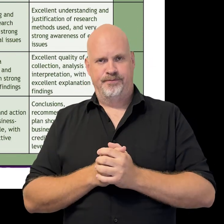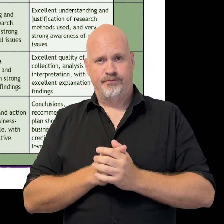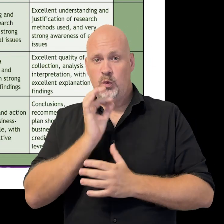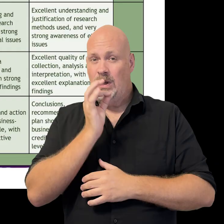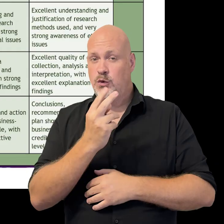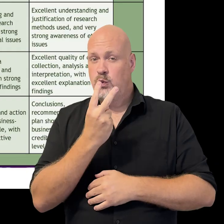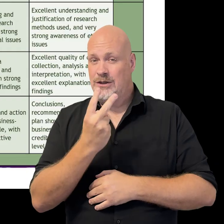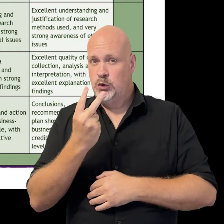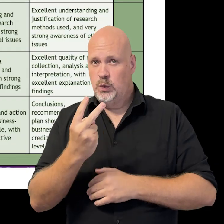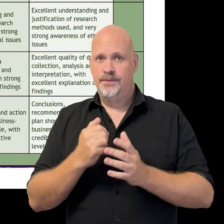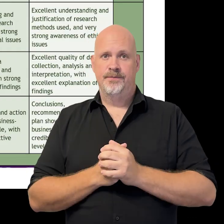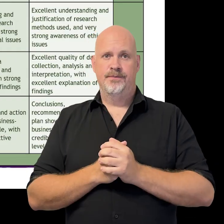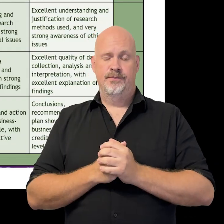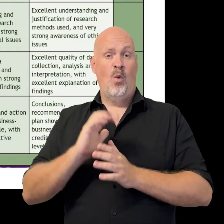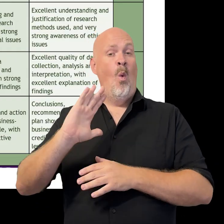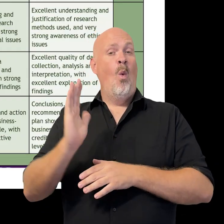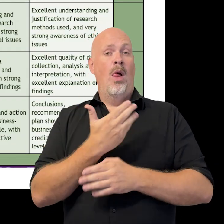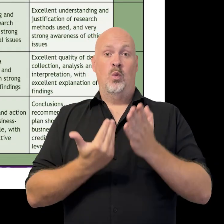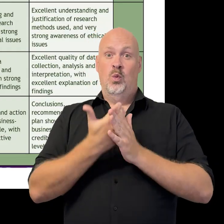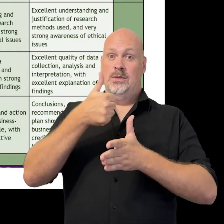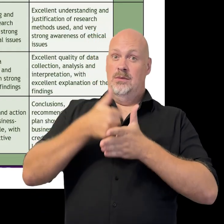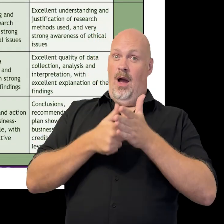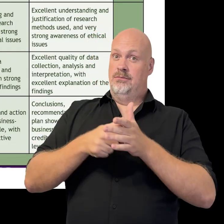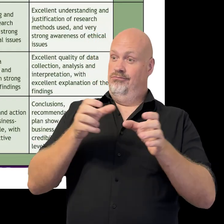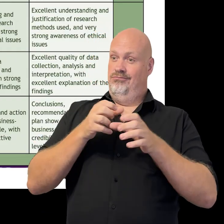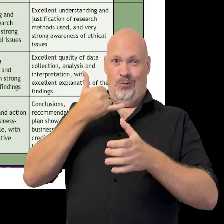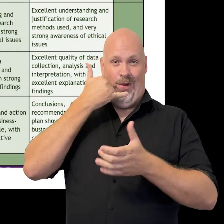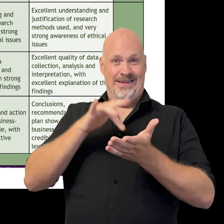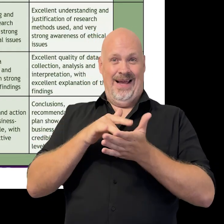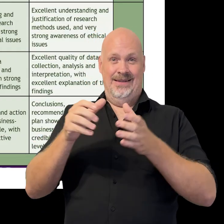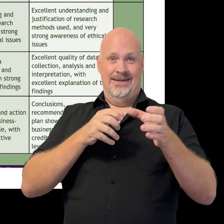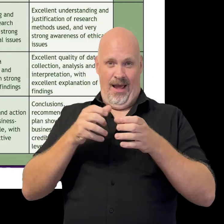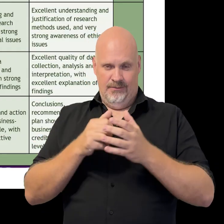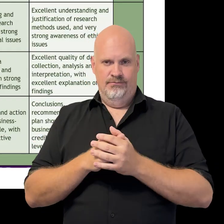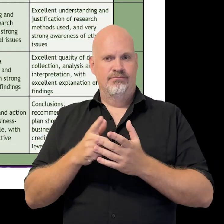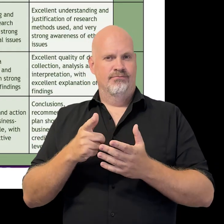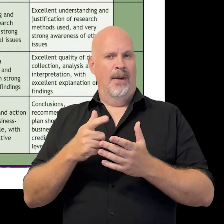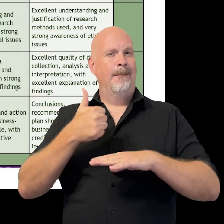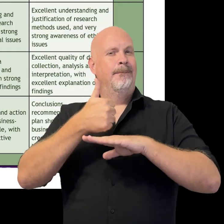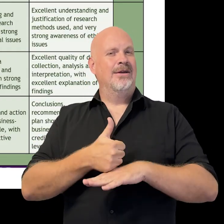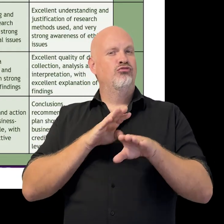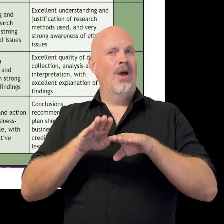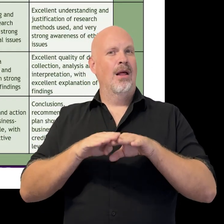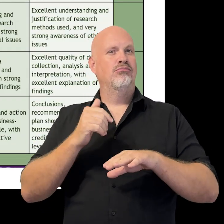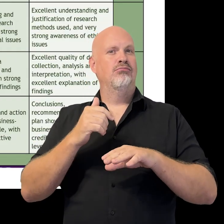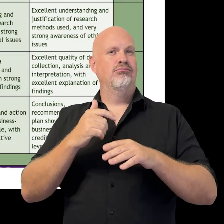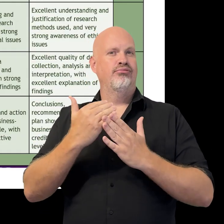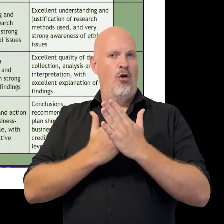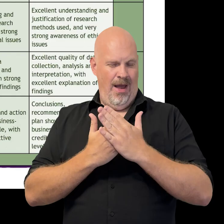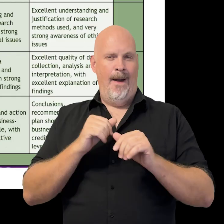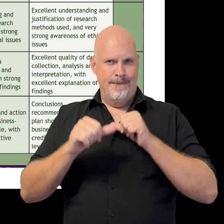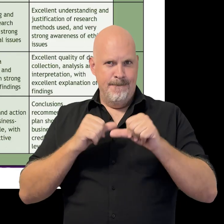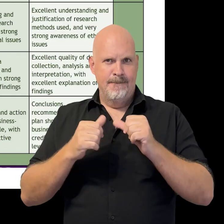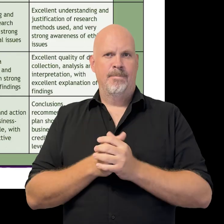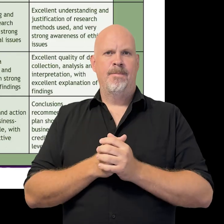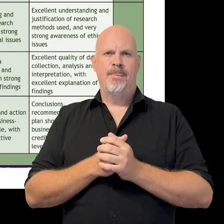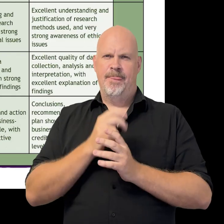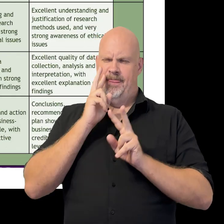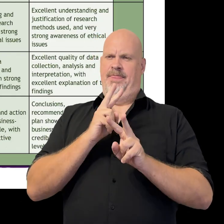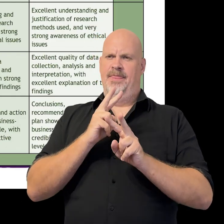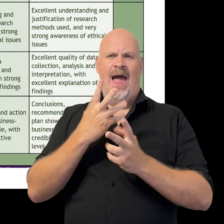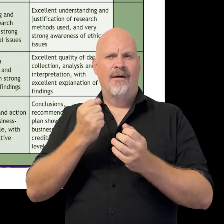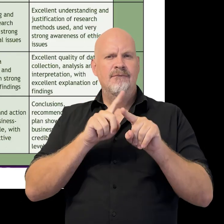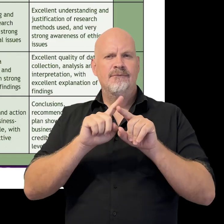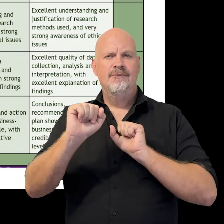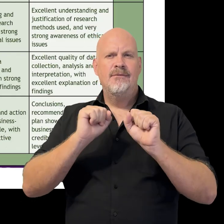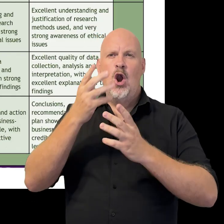you're addressing ethical issues. It's looking at the quality of your data collection and analysis, how you present and